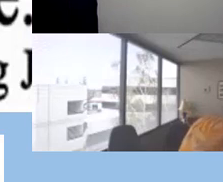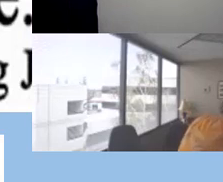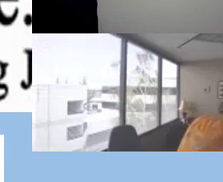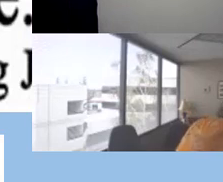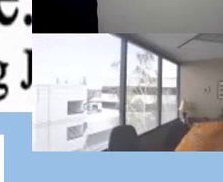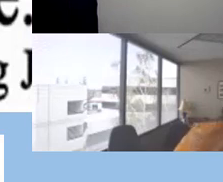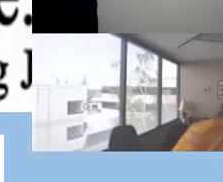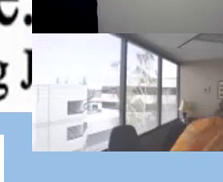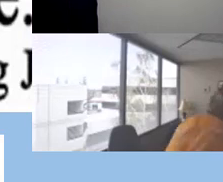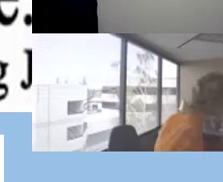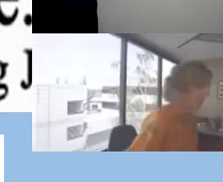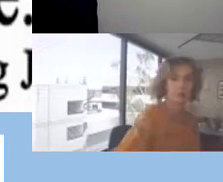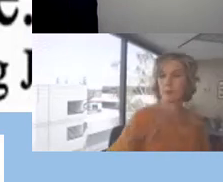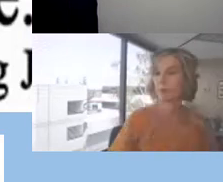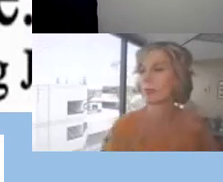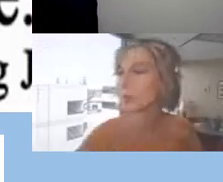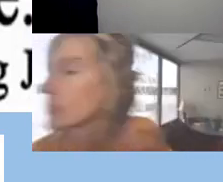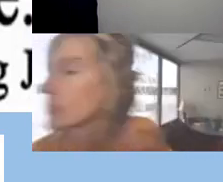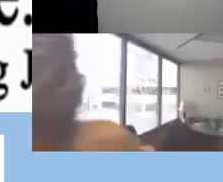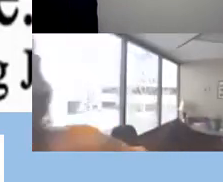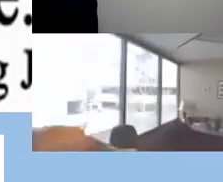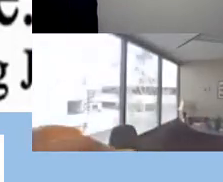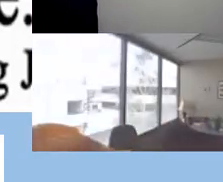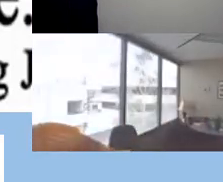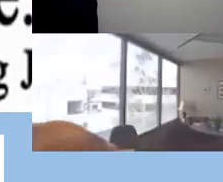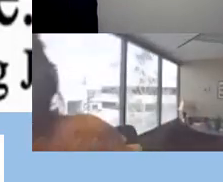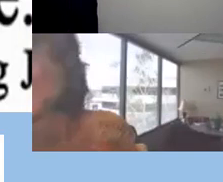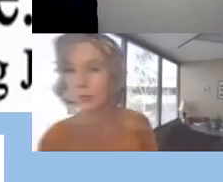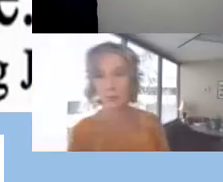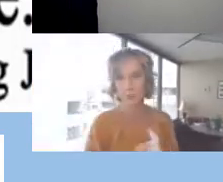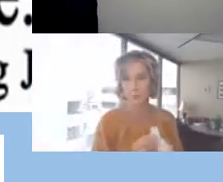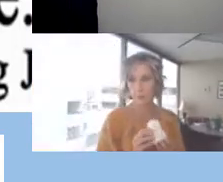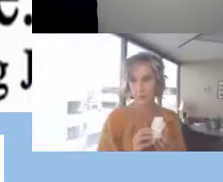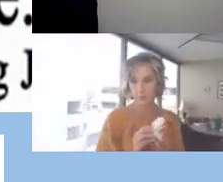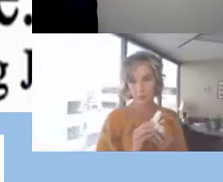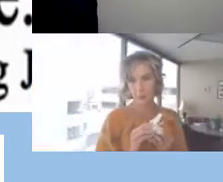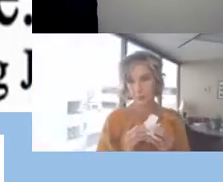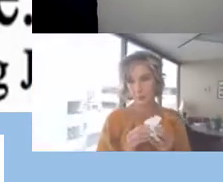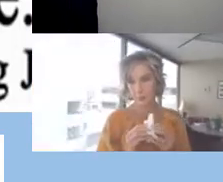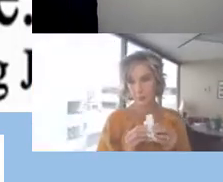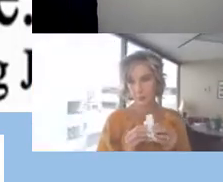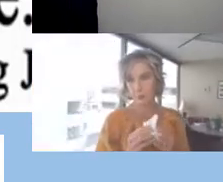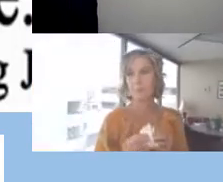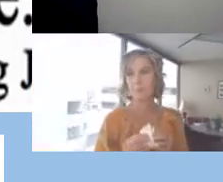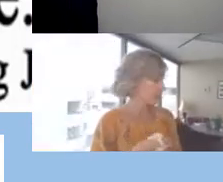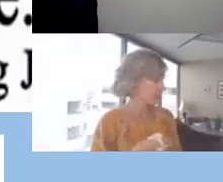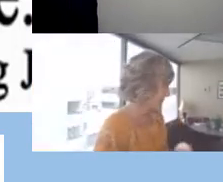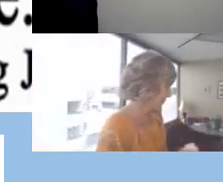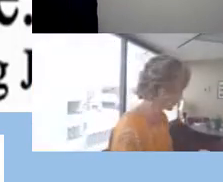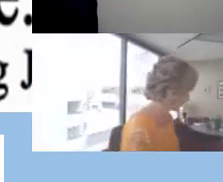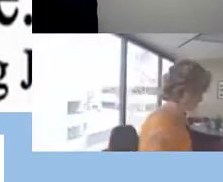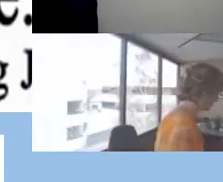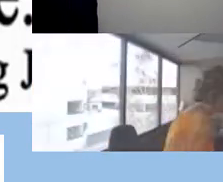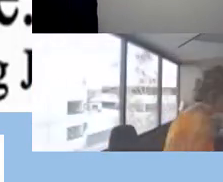so we're up to almost 50 percent